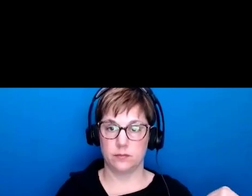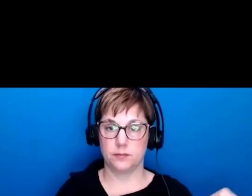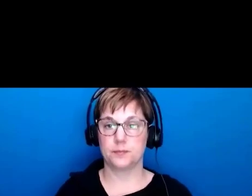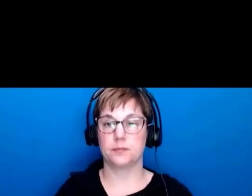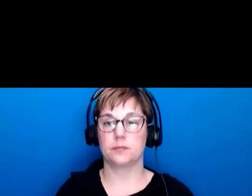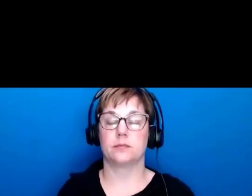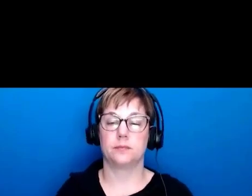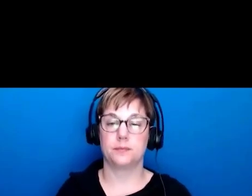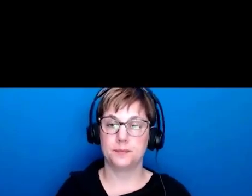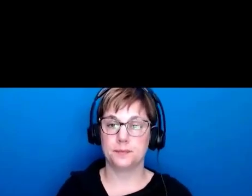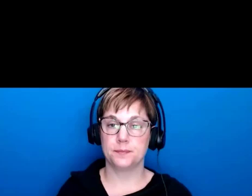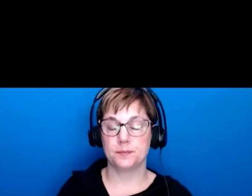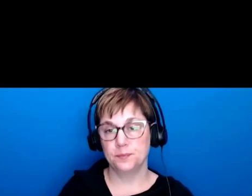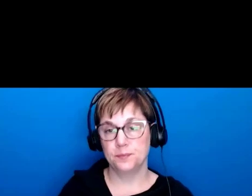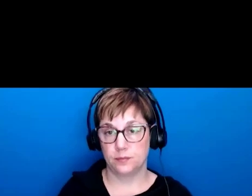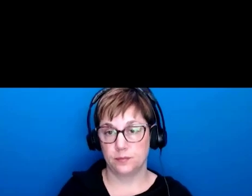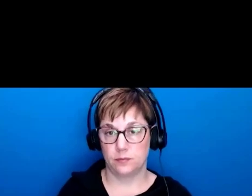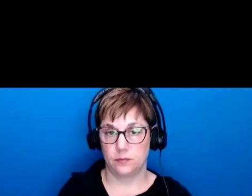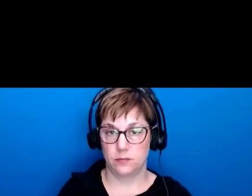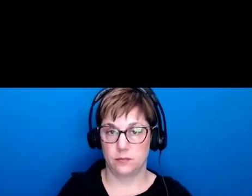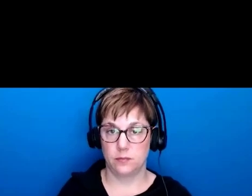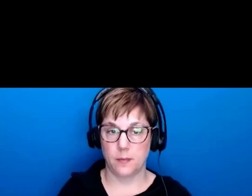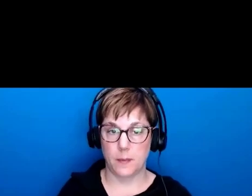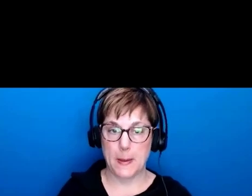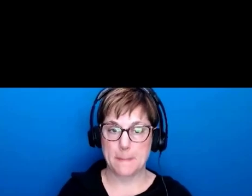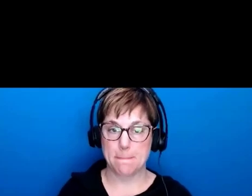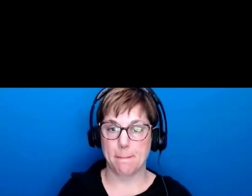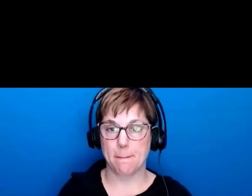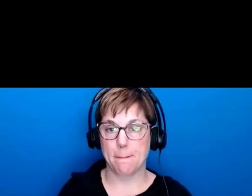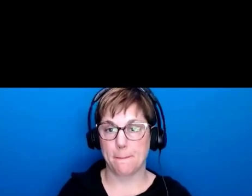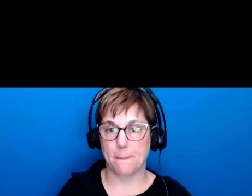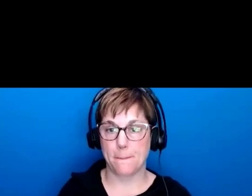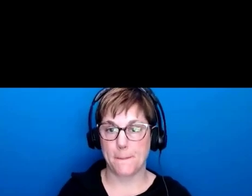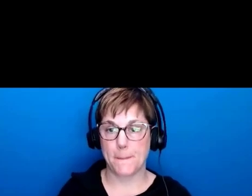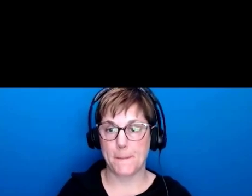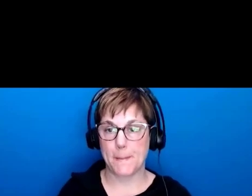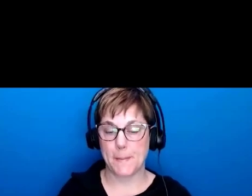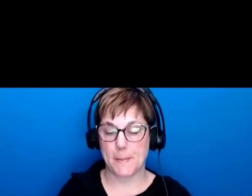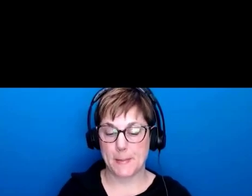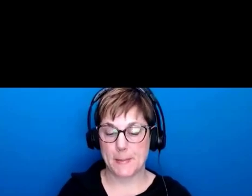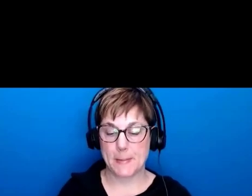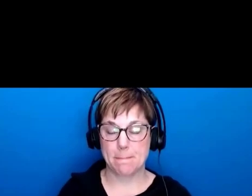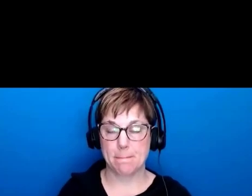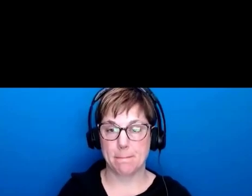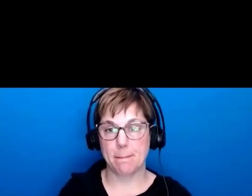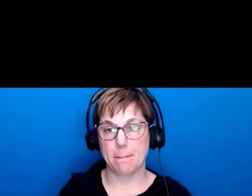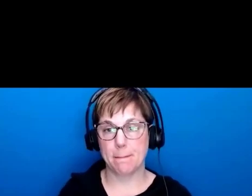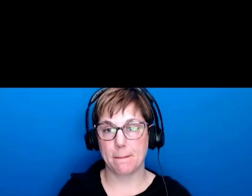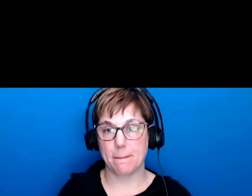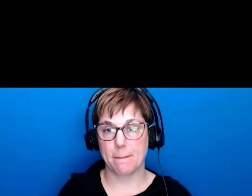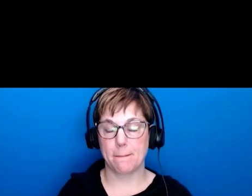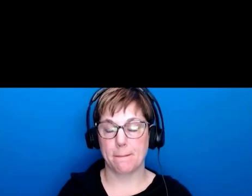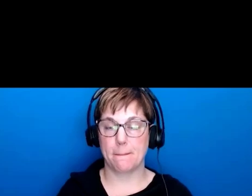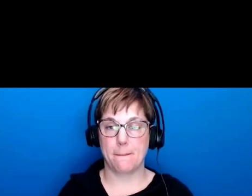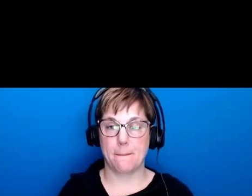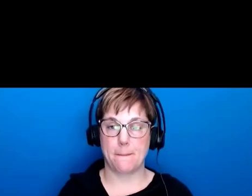it's a small employer, then certainly, yeah, they're going to be able to claim that they're not obligated to provide him with a leave of absence. If they have no one to cover that